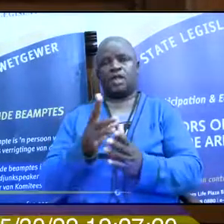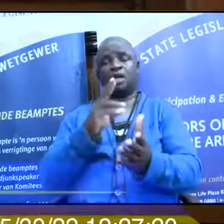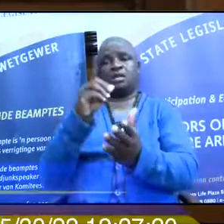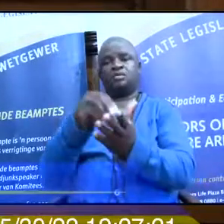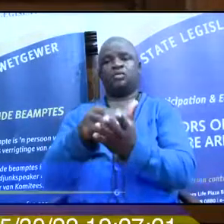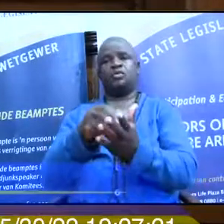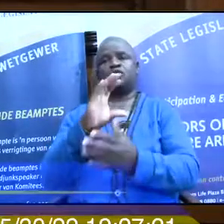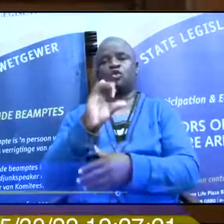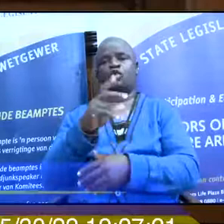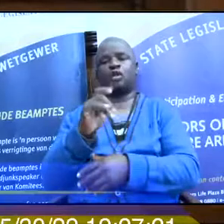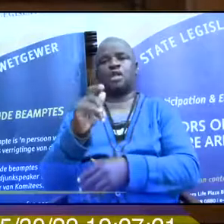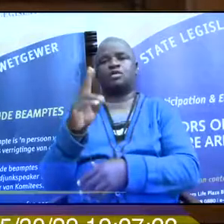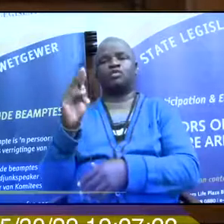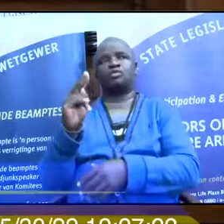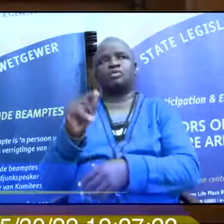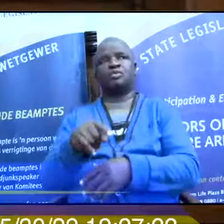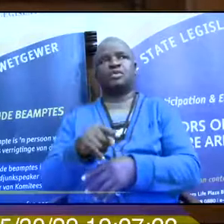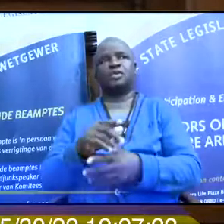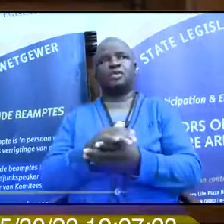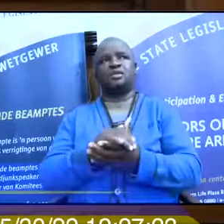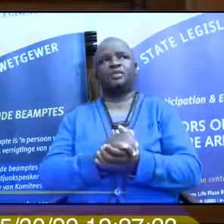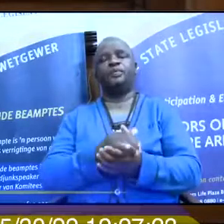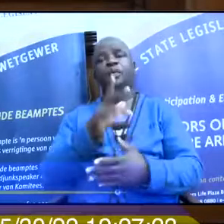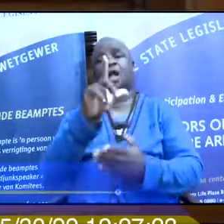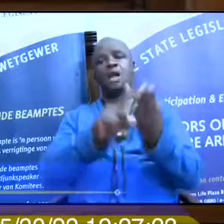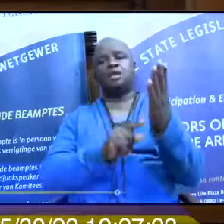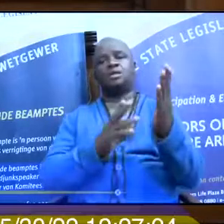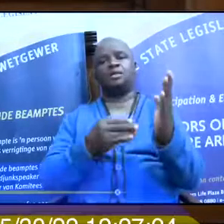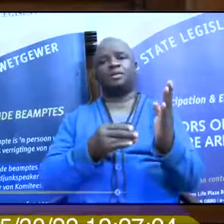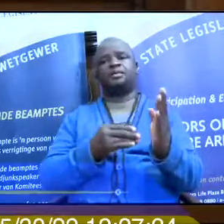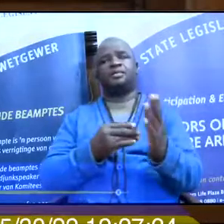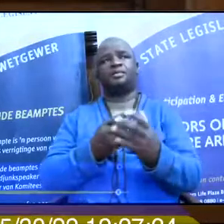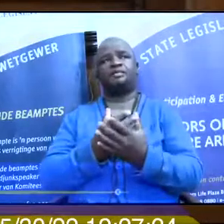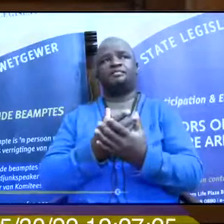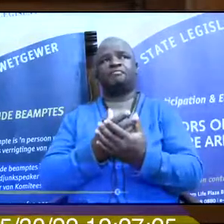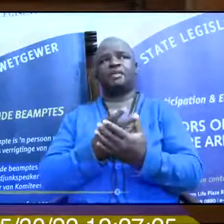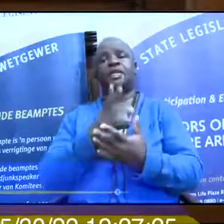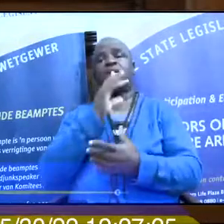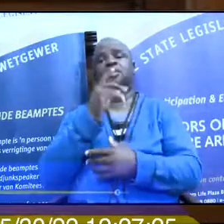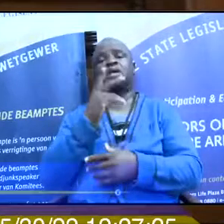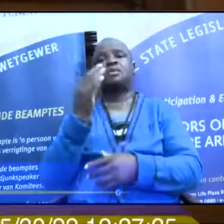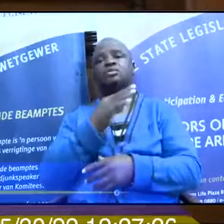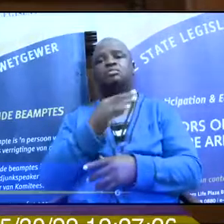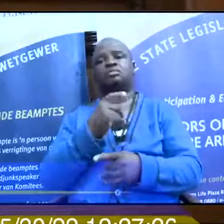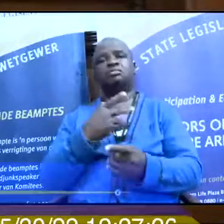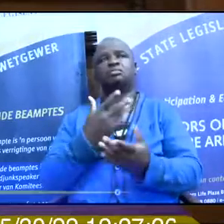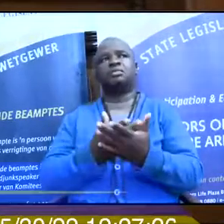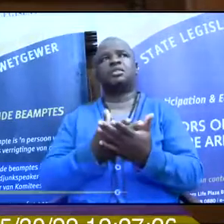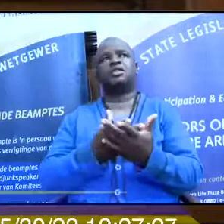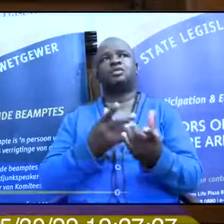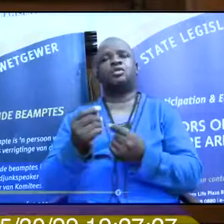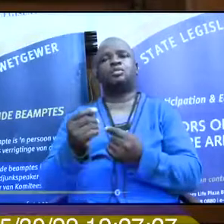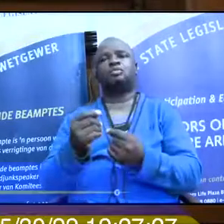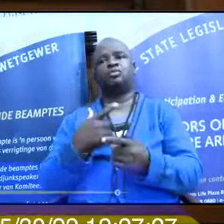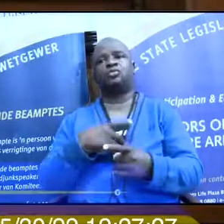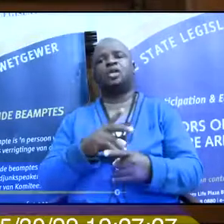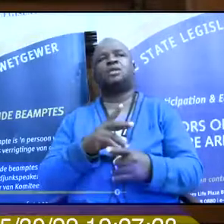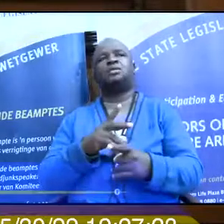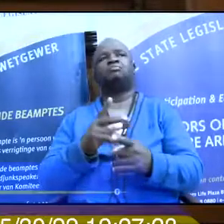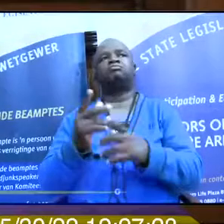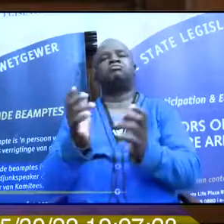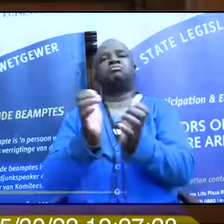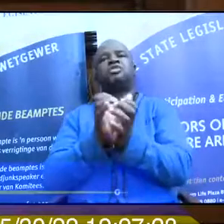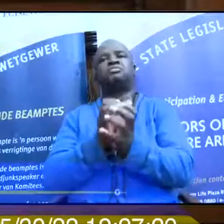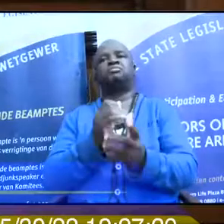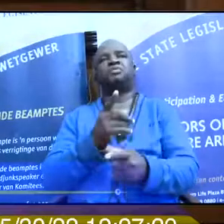affiliates and we don't have a list speaker said she prefers this session to